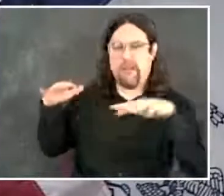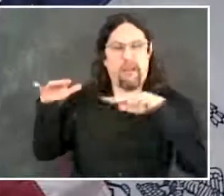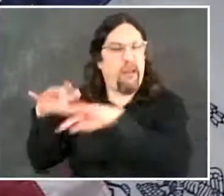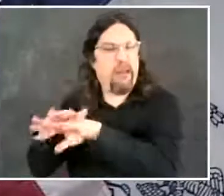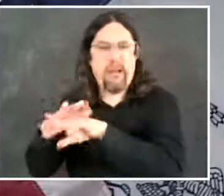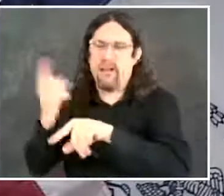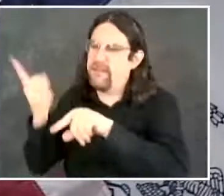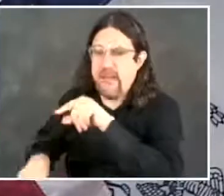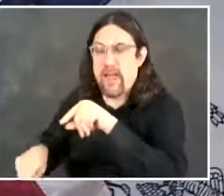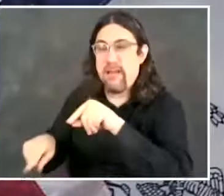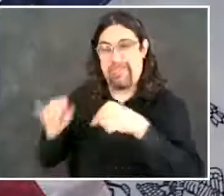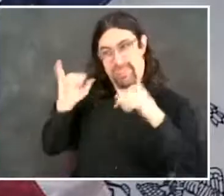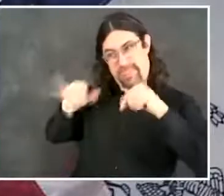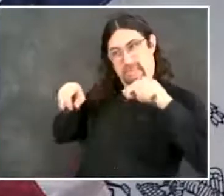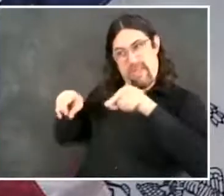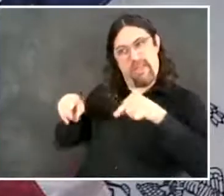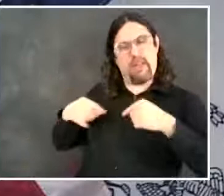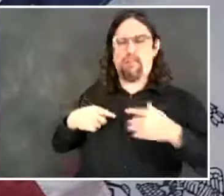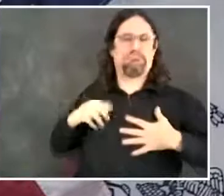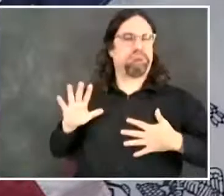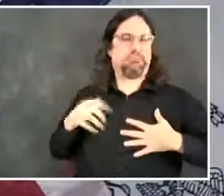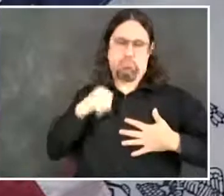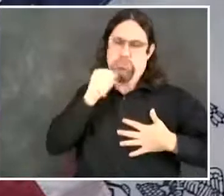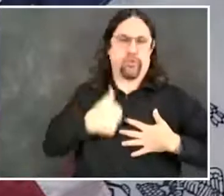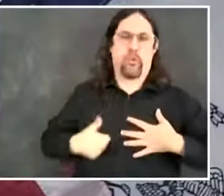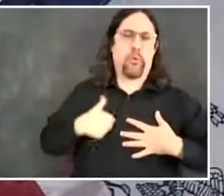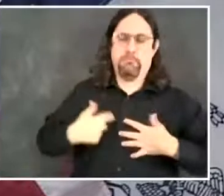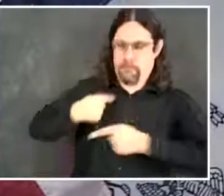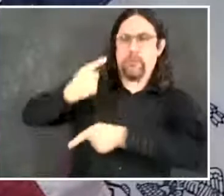cared and I spoke out of concern.